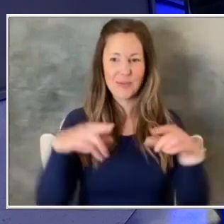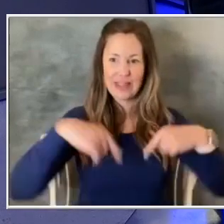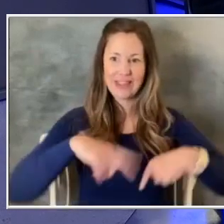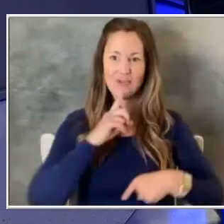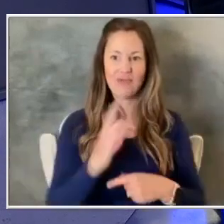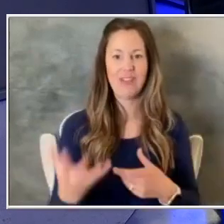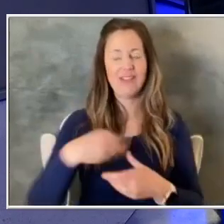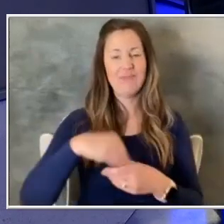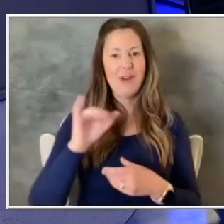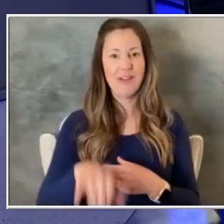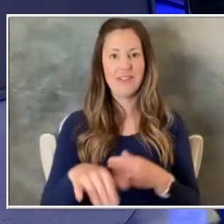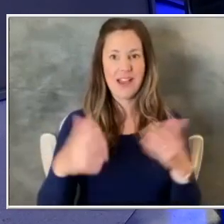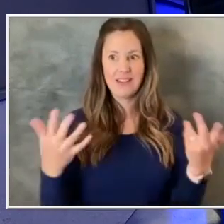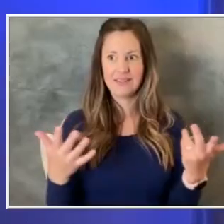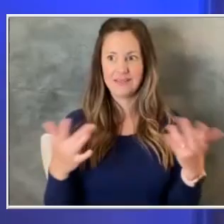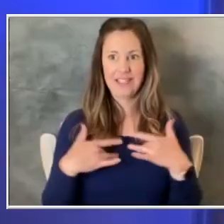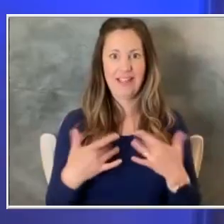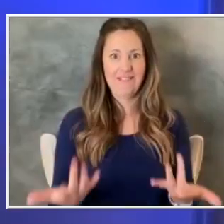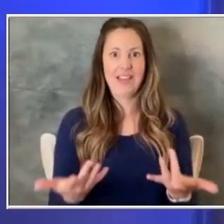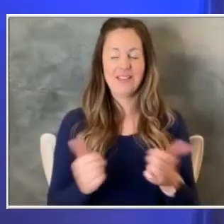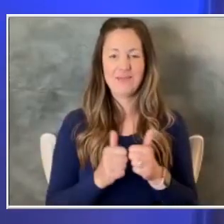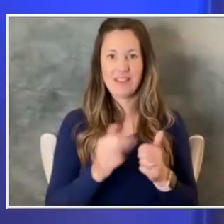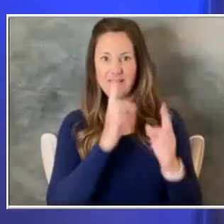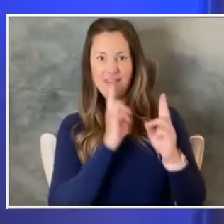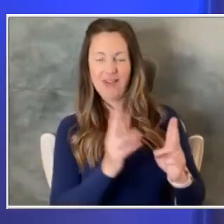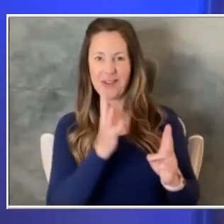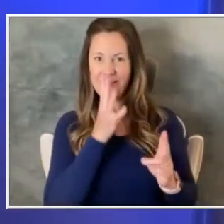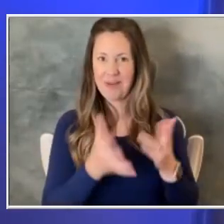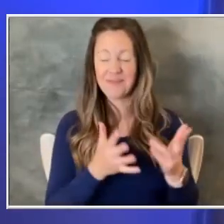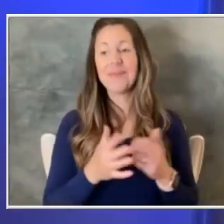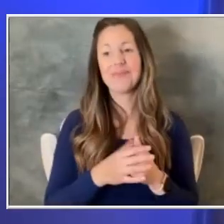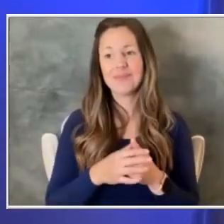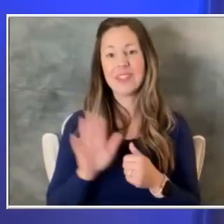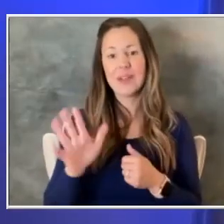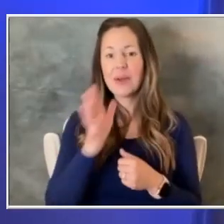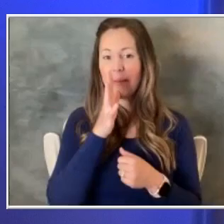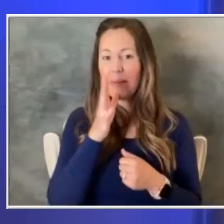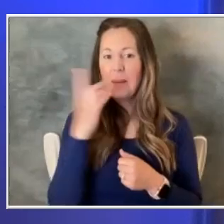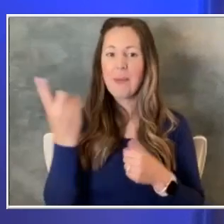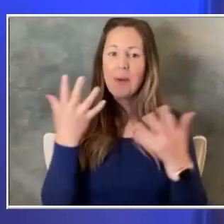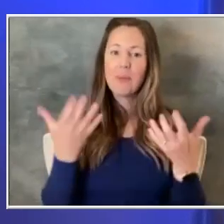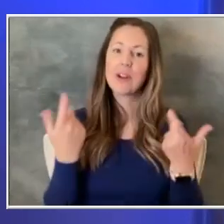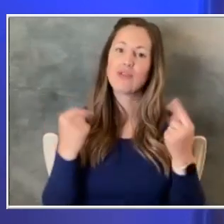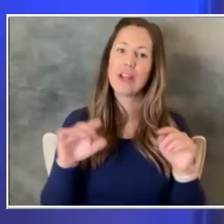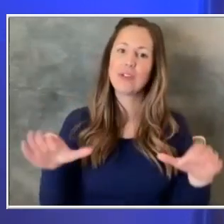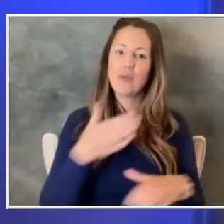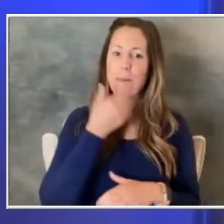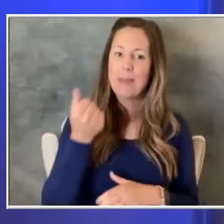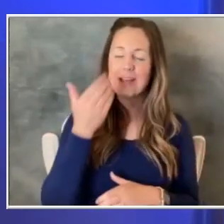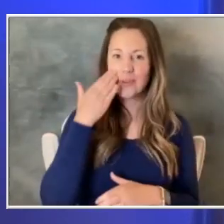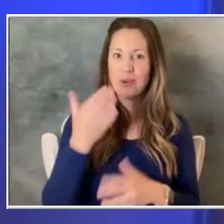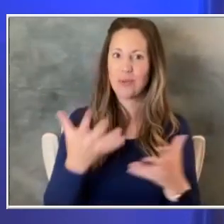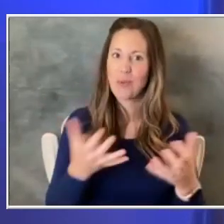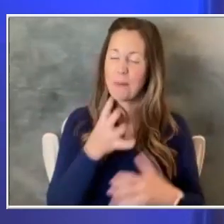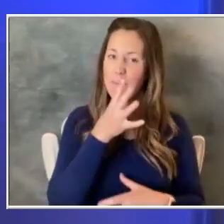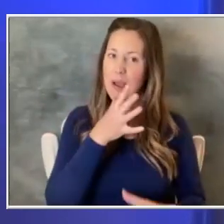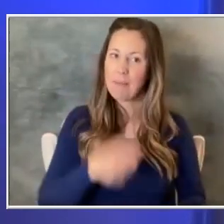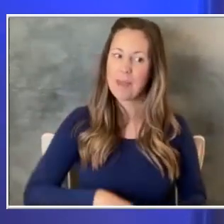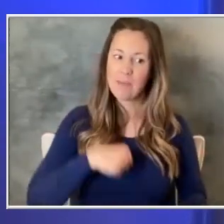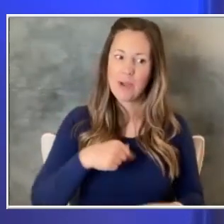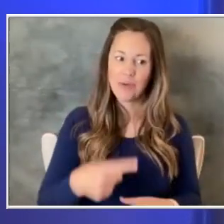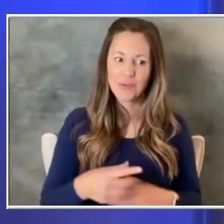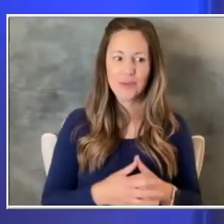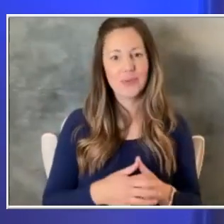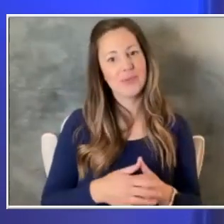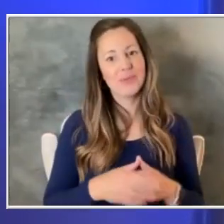bigger picture in her honor? Yeah, you know, when it's your mom, you always want to try to do good for your mom. You want to make her proud of you and different things like that. So hopefully she would